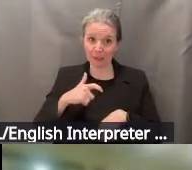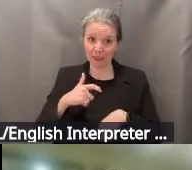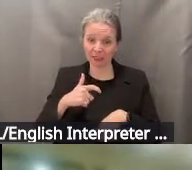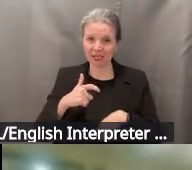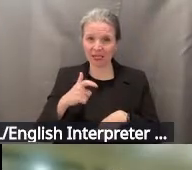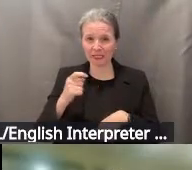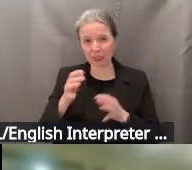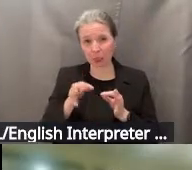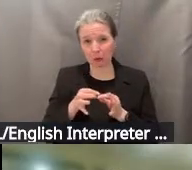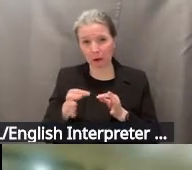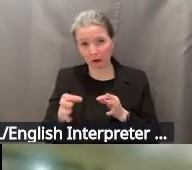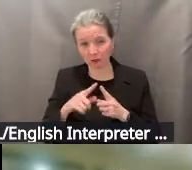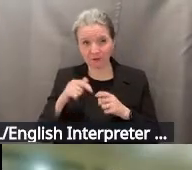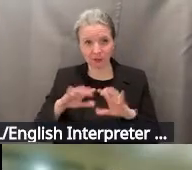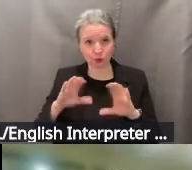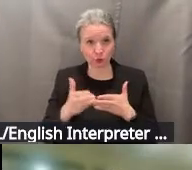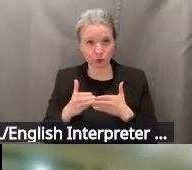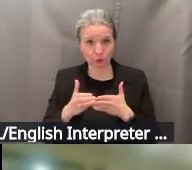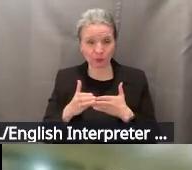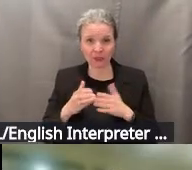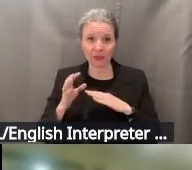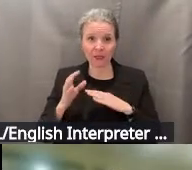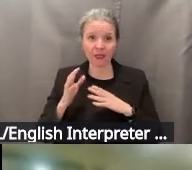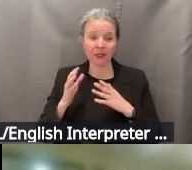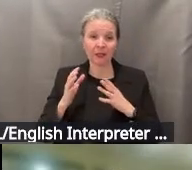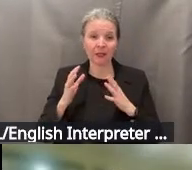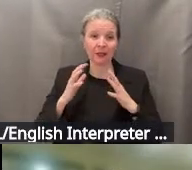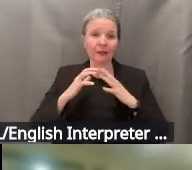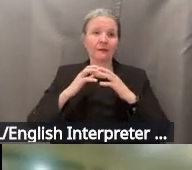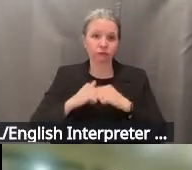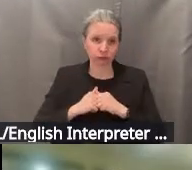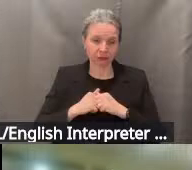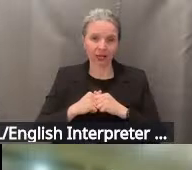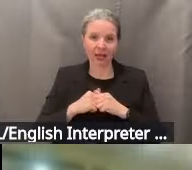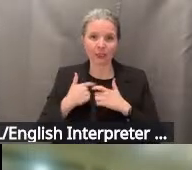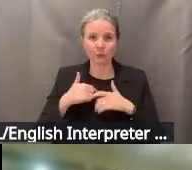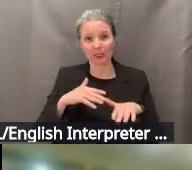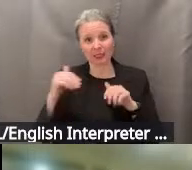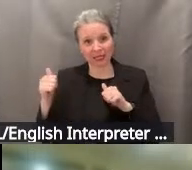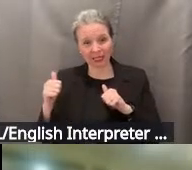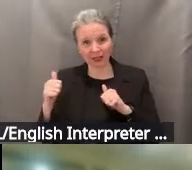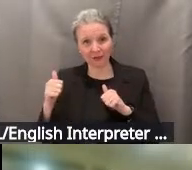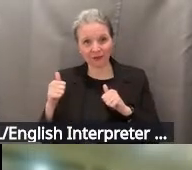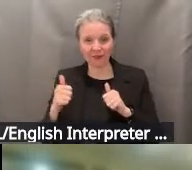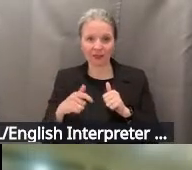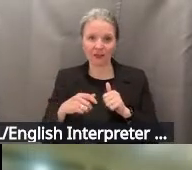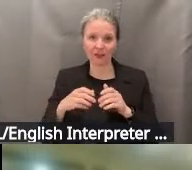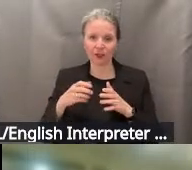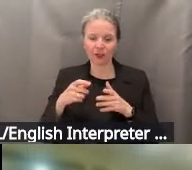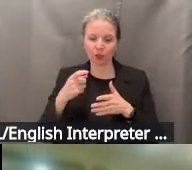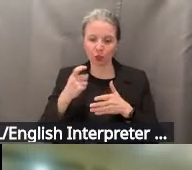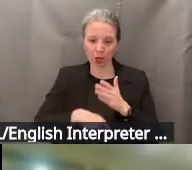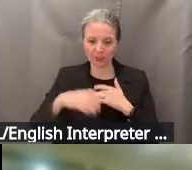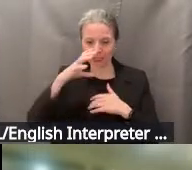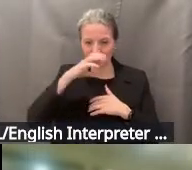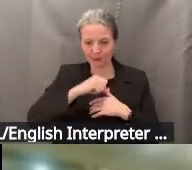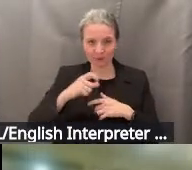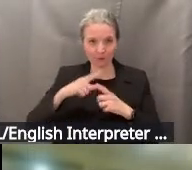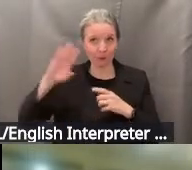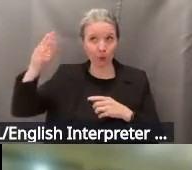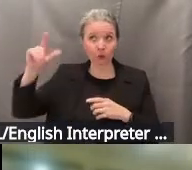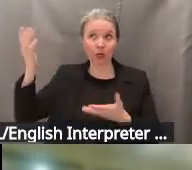slightly off to have this group sunset as we await this kind of cost estimate and decision from the Coast Guard. I feel